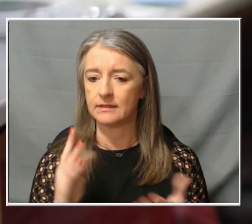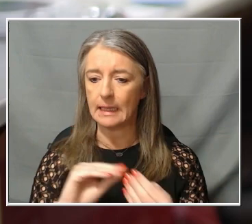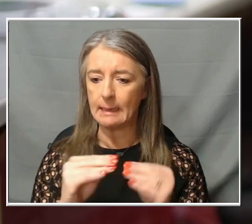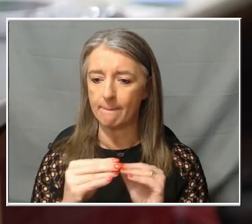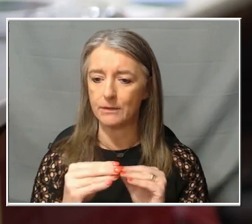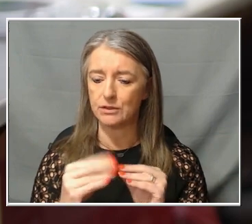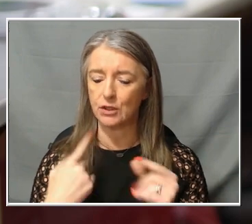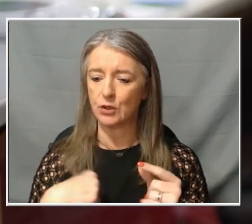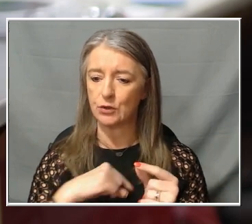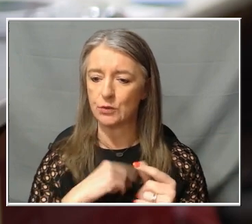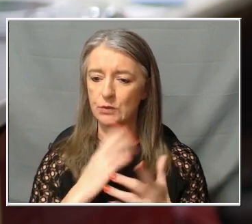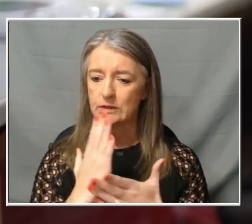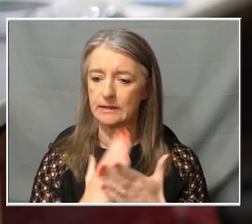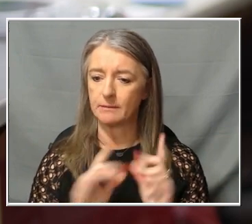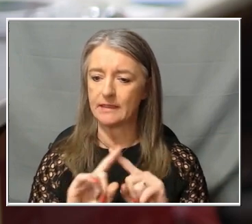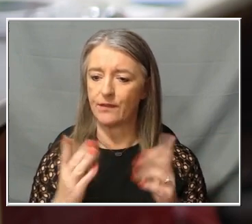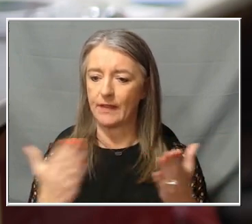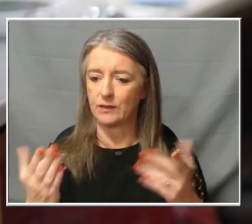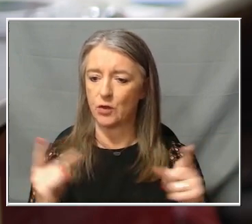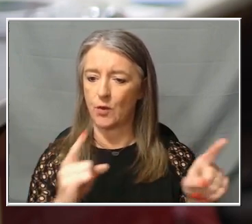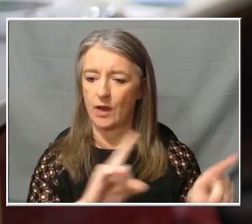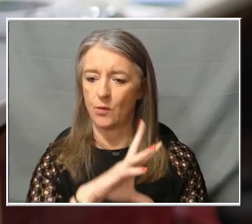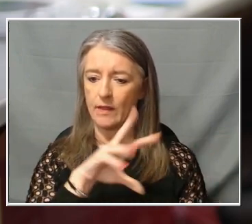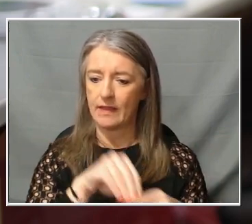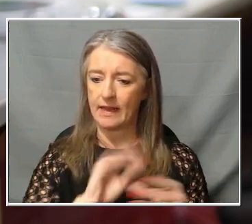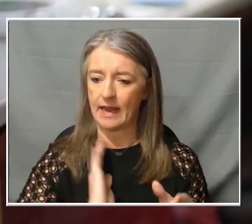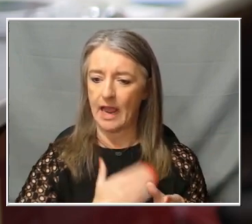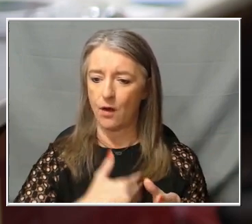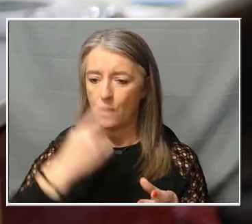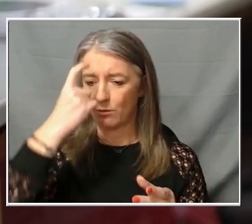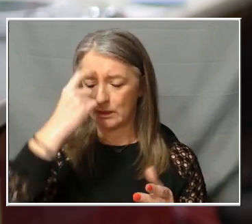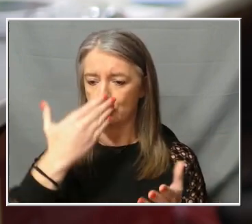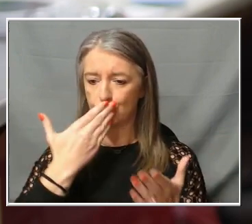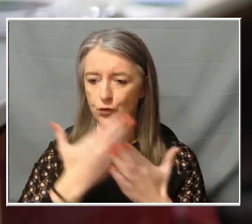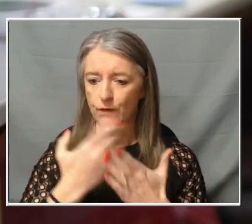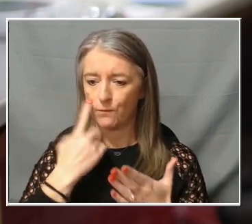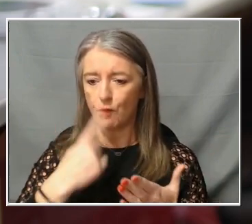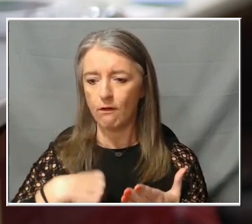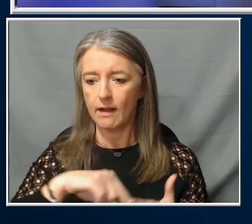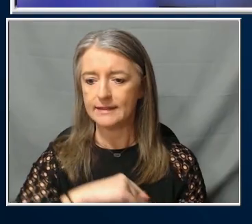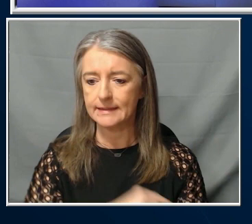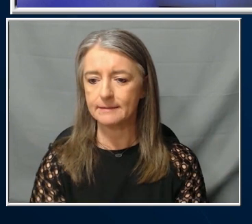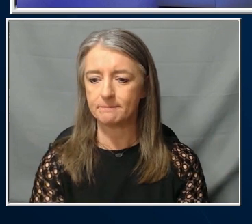unique things going on in our brain, and that is good for us.